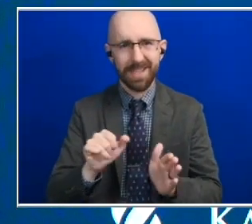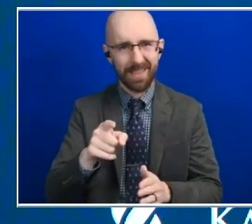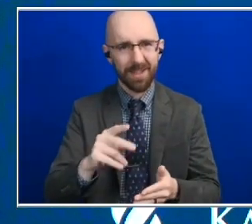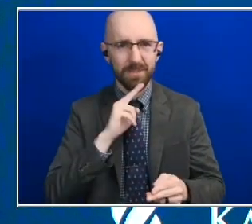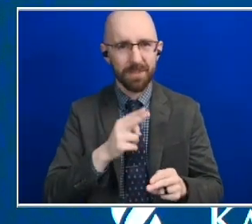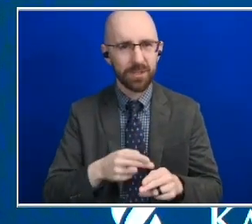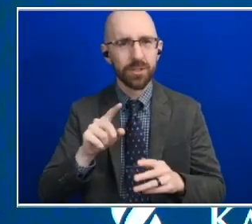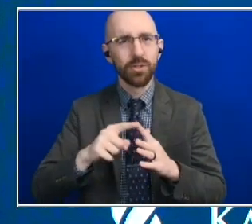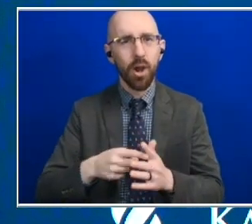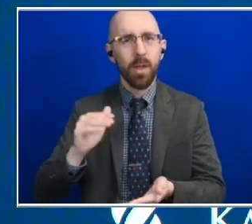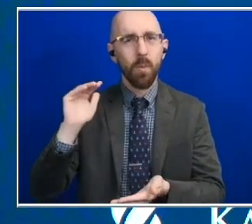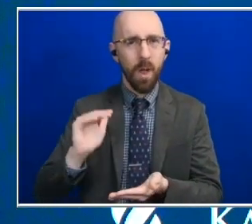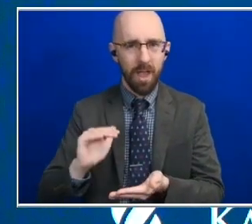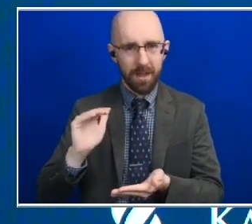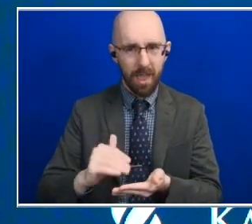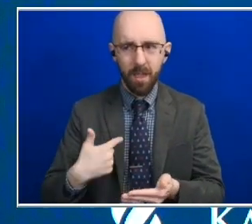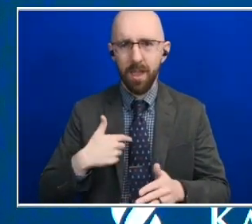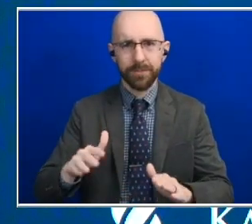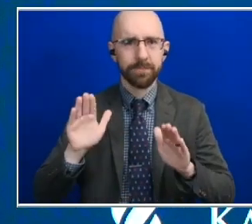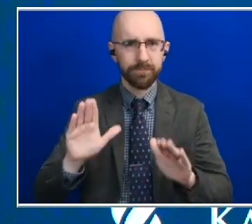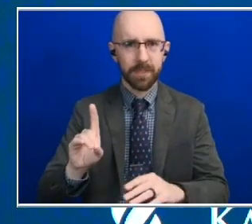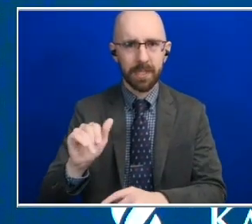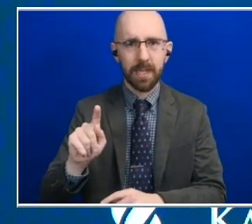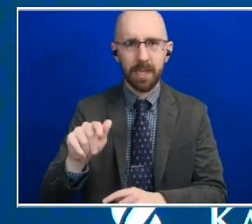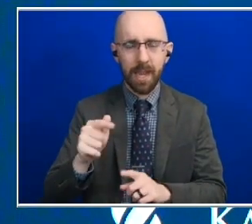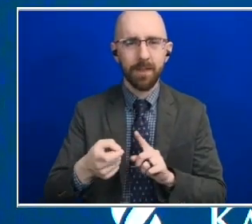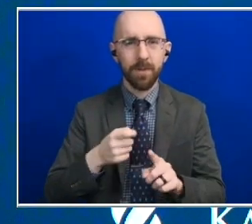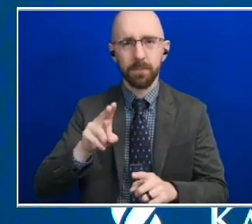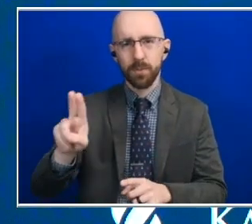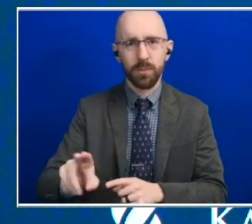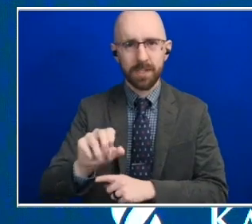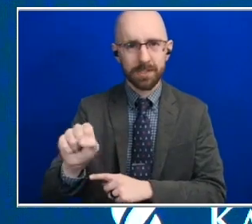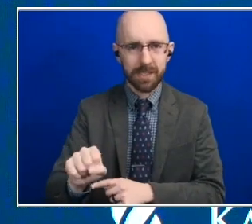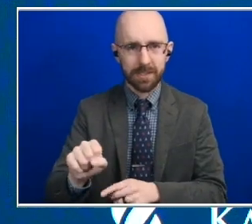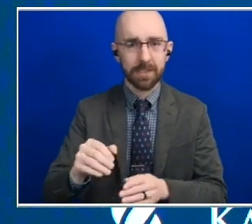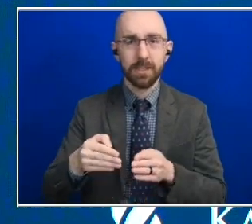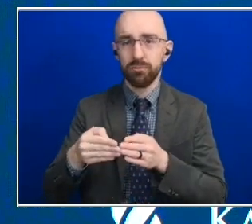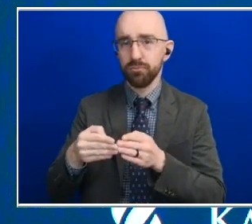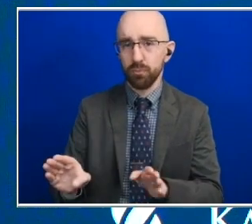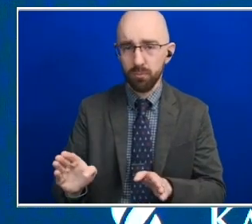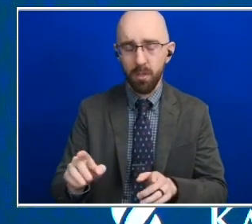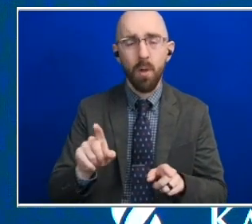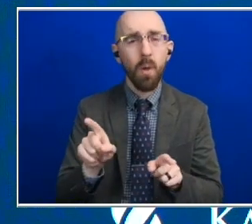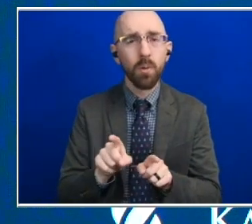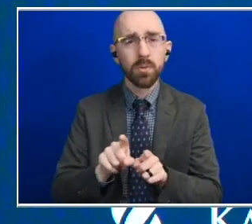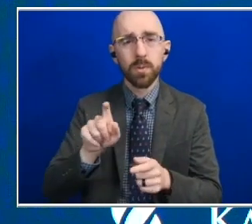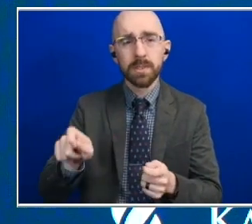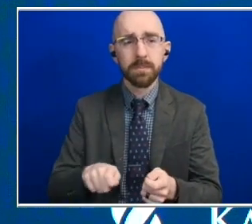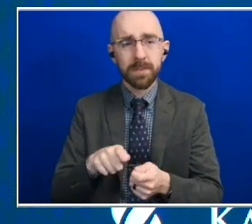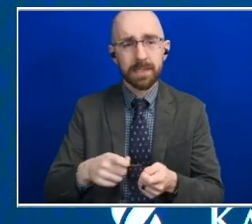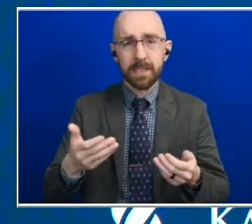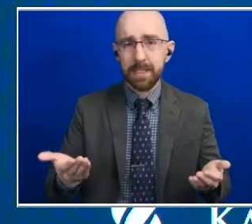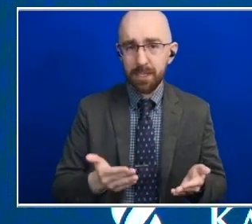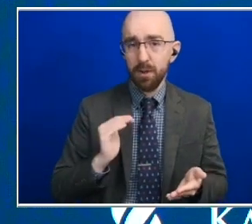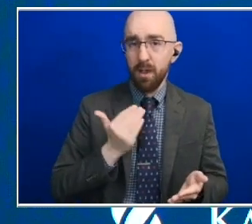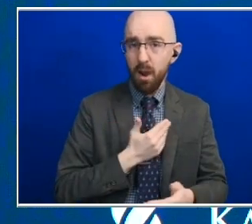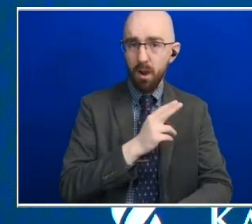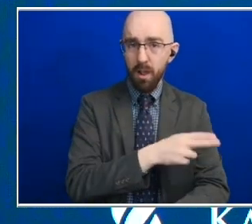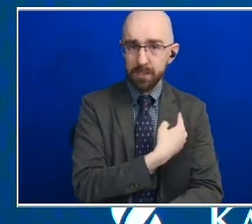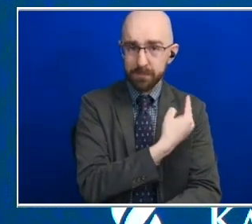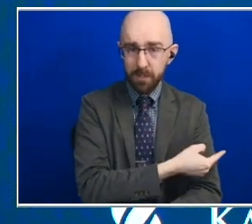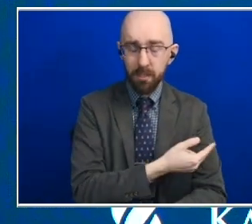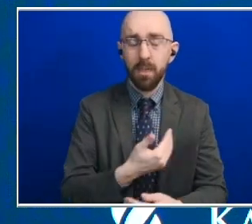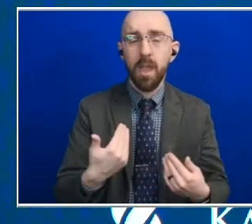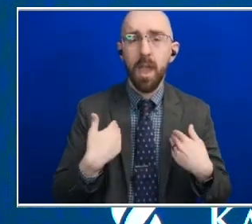have excellent data from the United States in general, but also specifically here at our hospital. We have had a